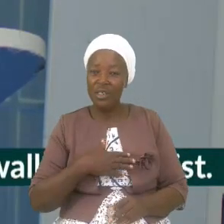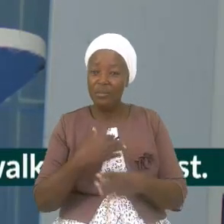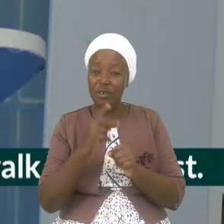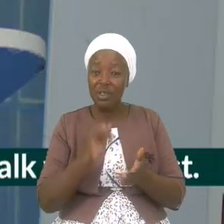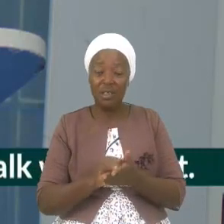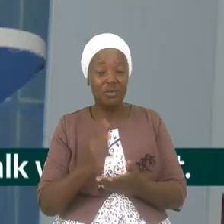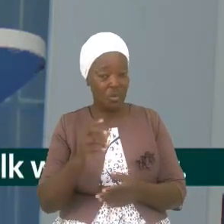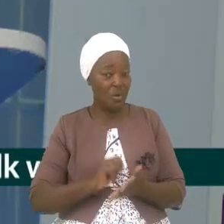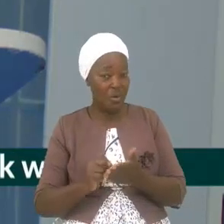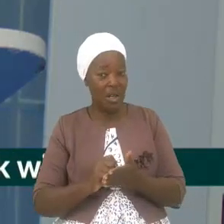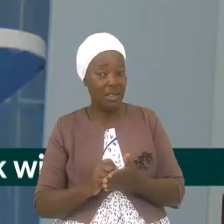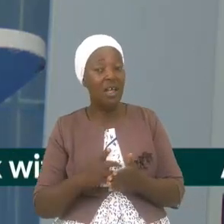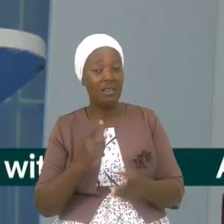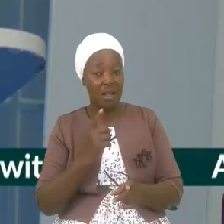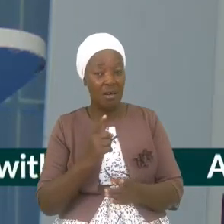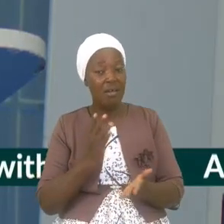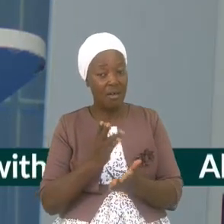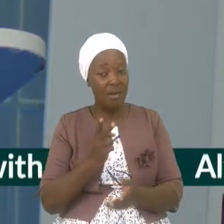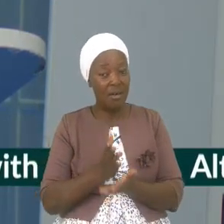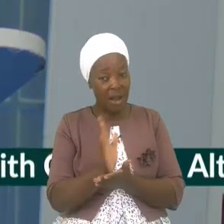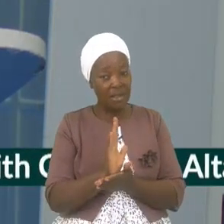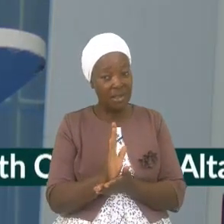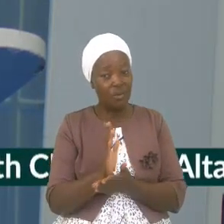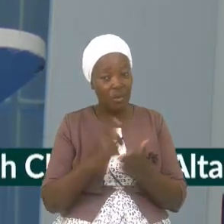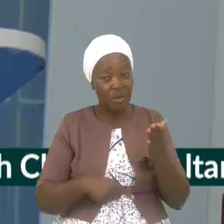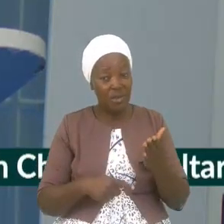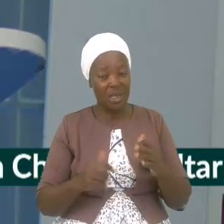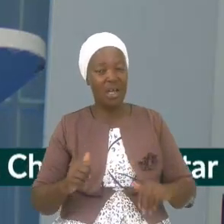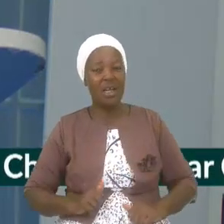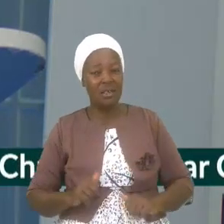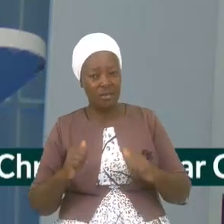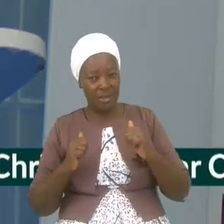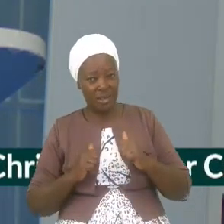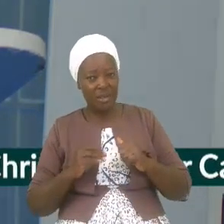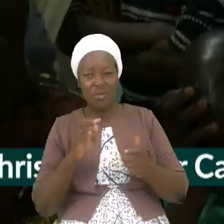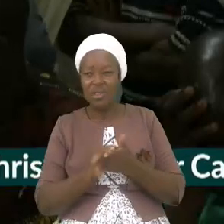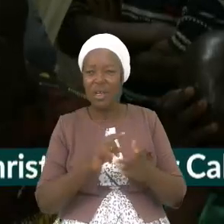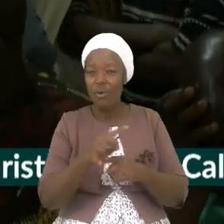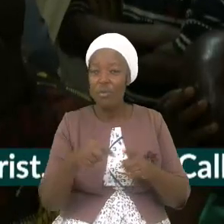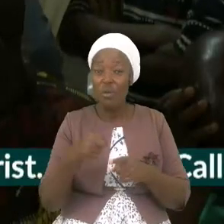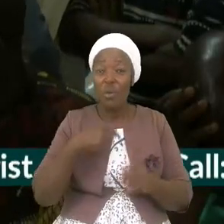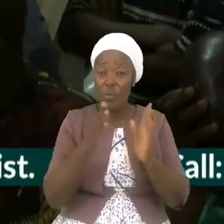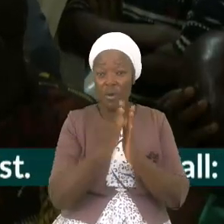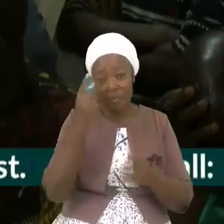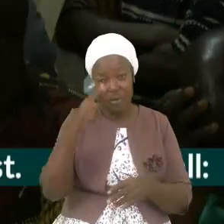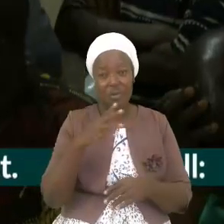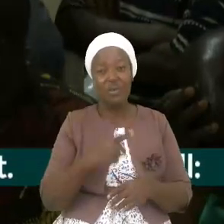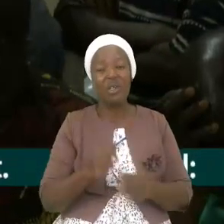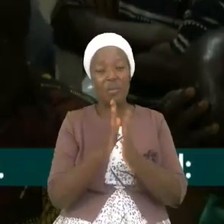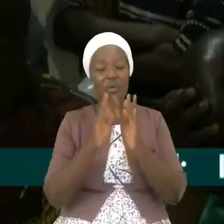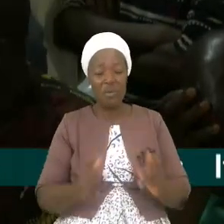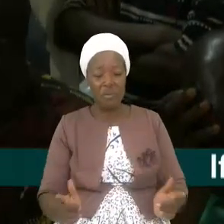very address. I pray the miracle of God will never miss your address in Jesus' name.